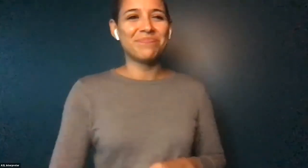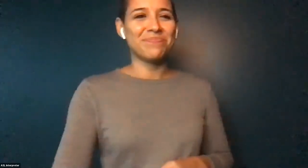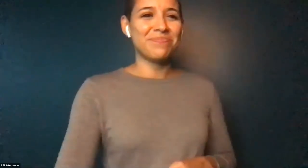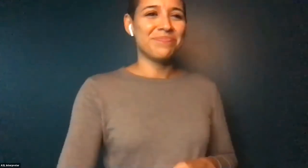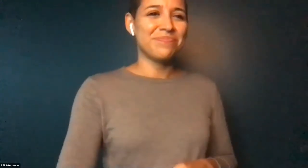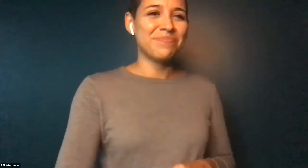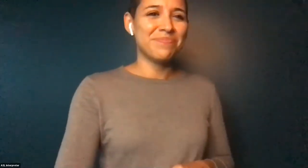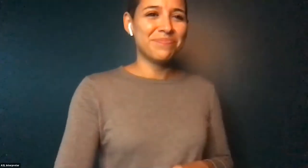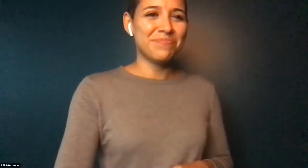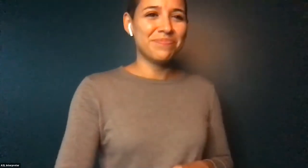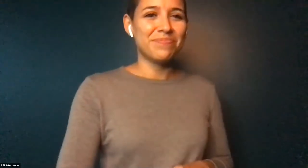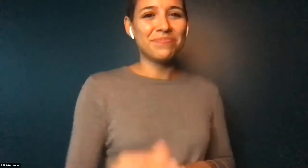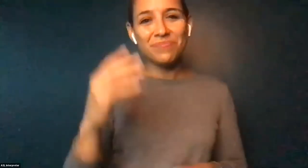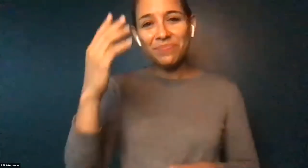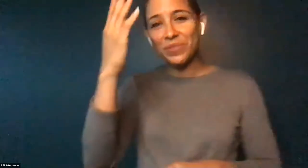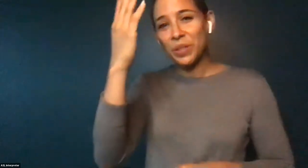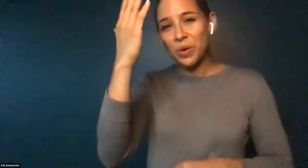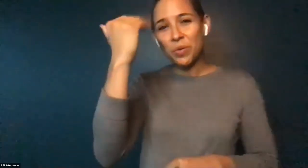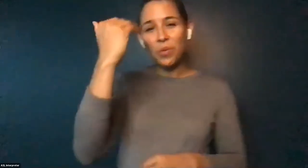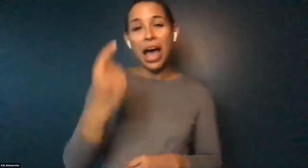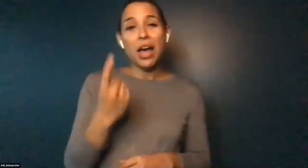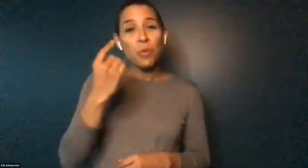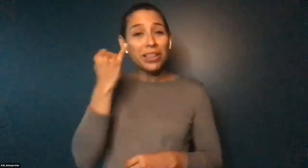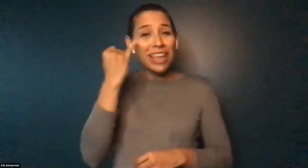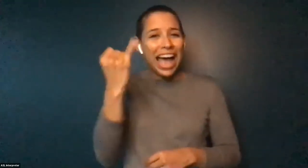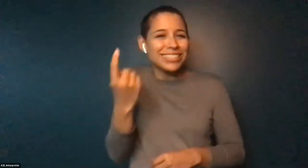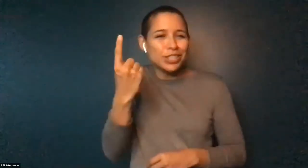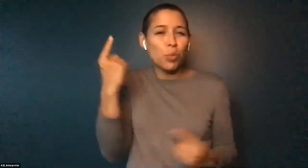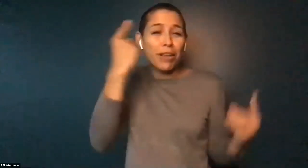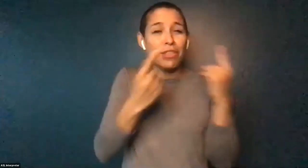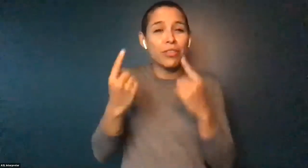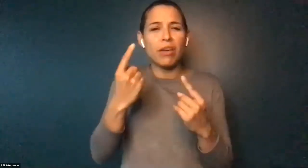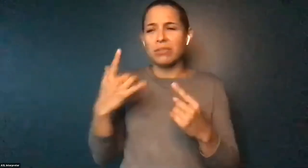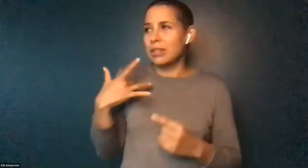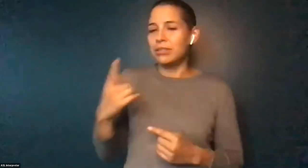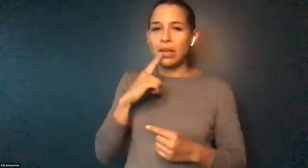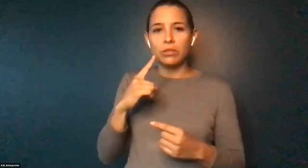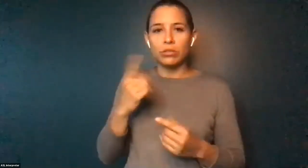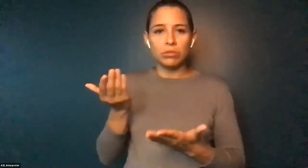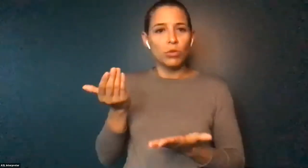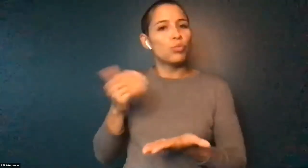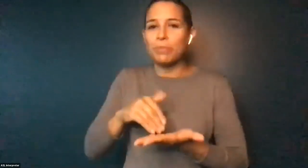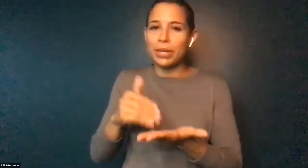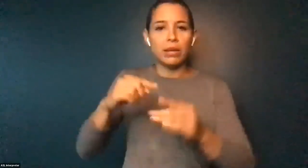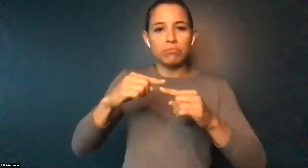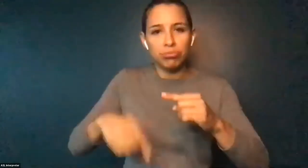or the thoughts that is recurrent for me in my work is this idea of, um,